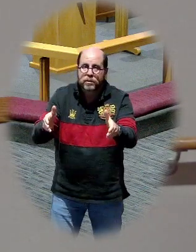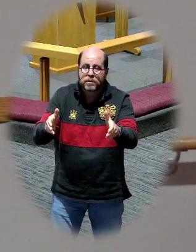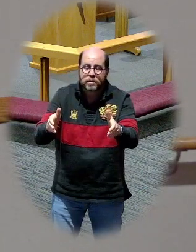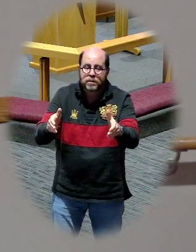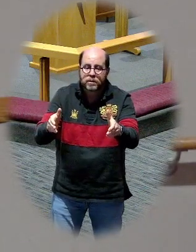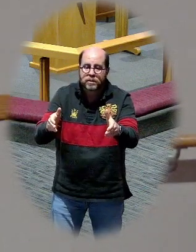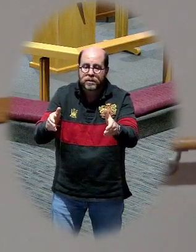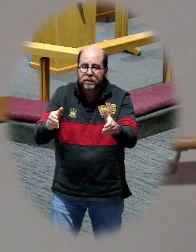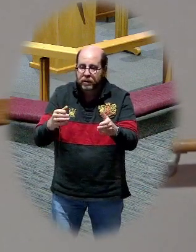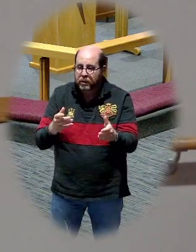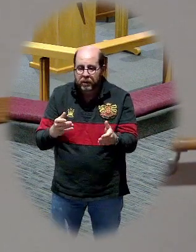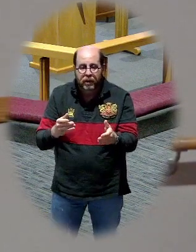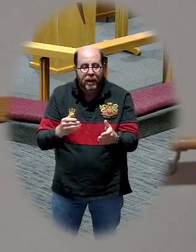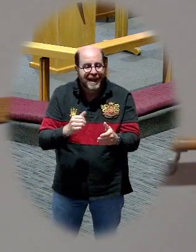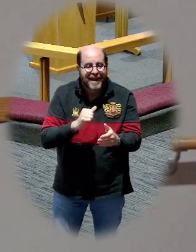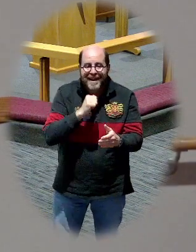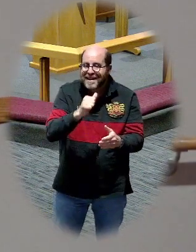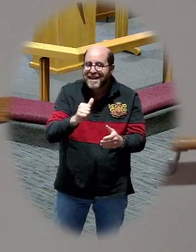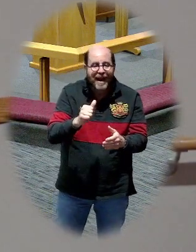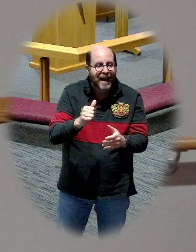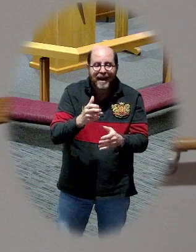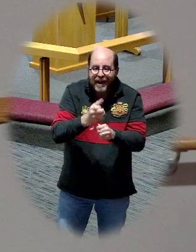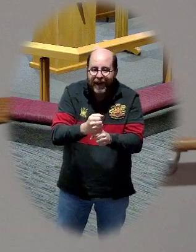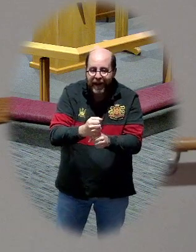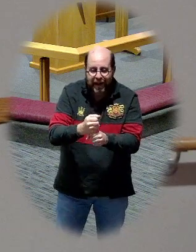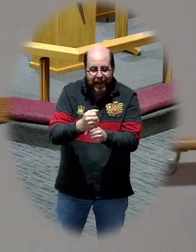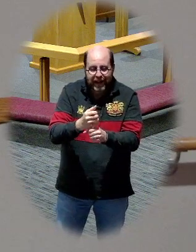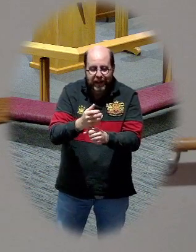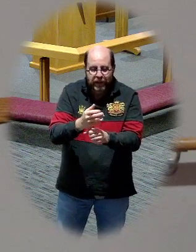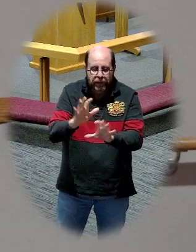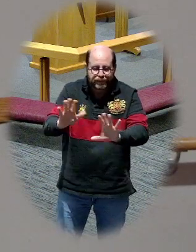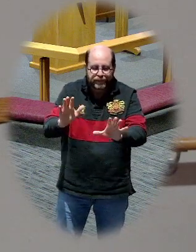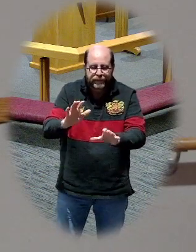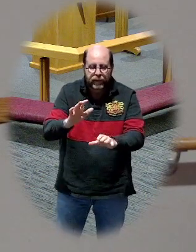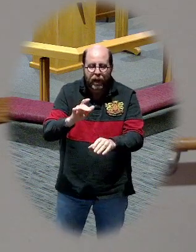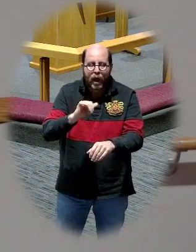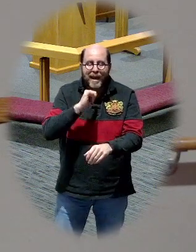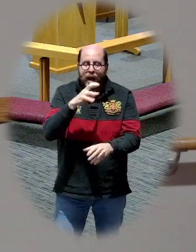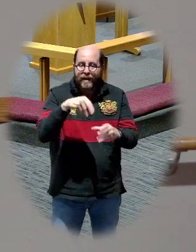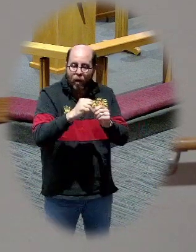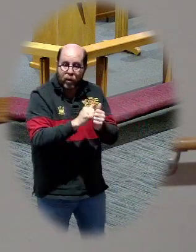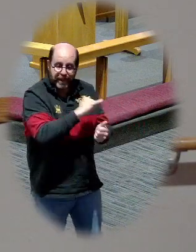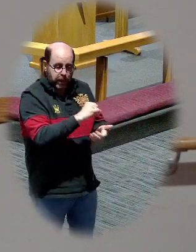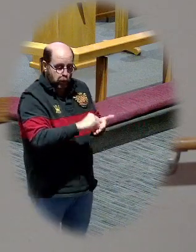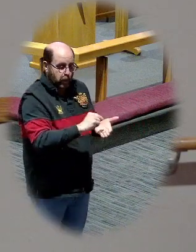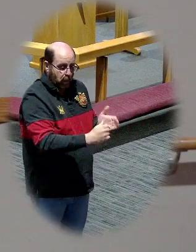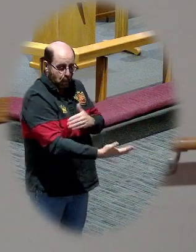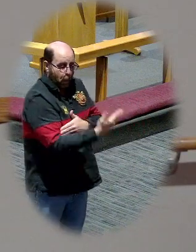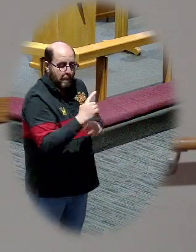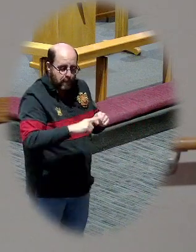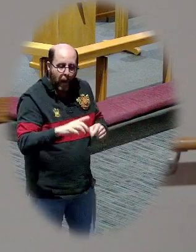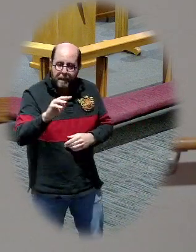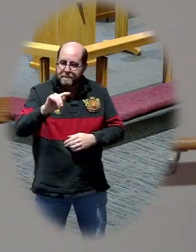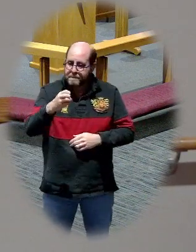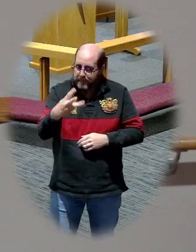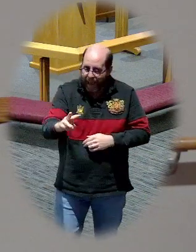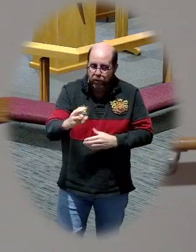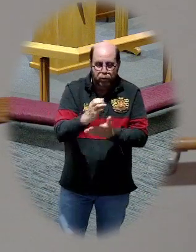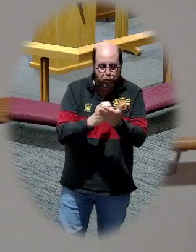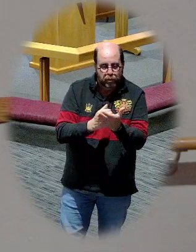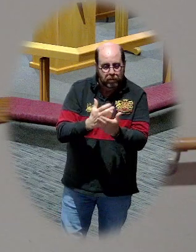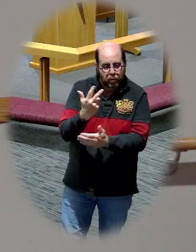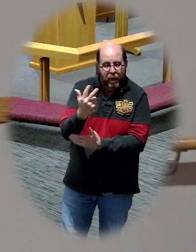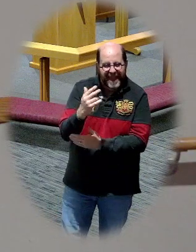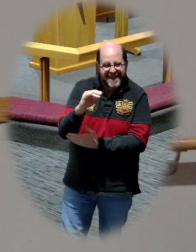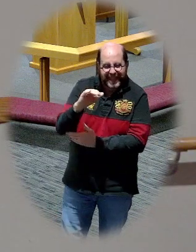Not particularly in our gospel lesson this morning, but certainly in Matthew's gospel. And